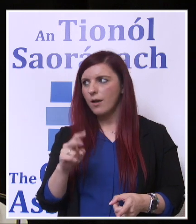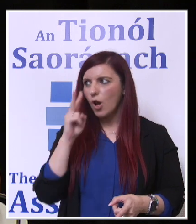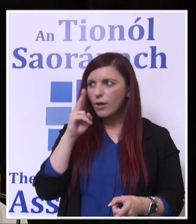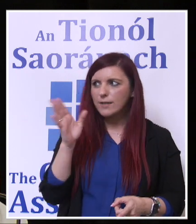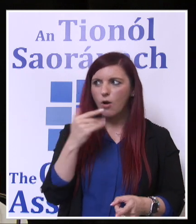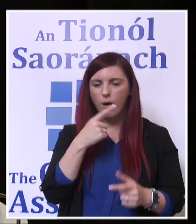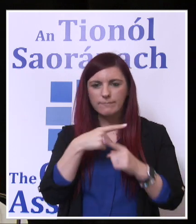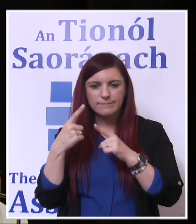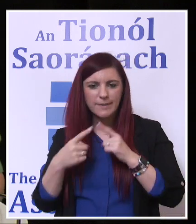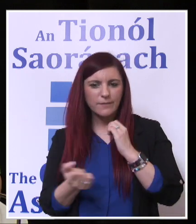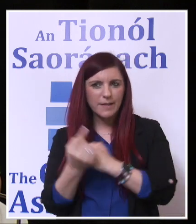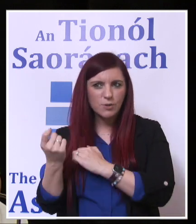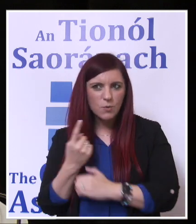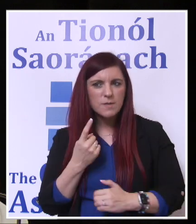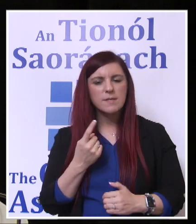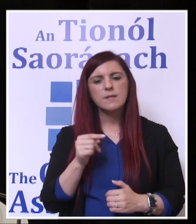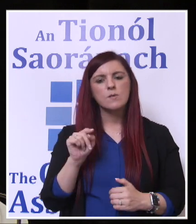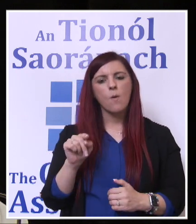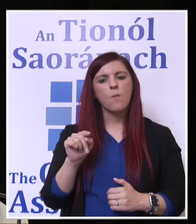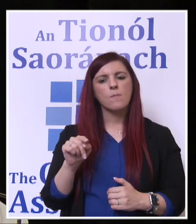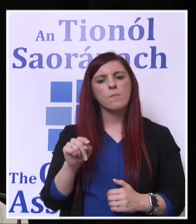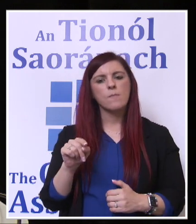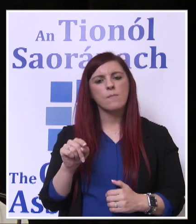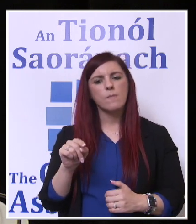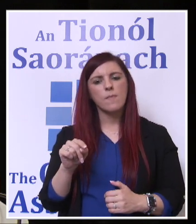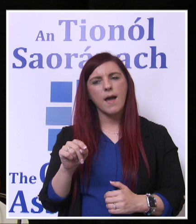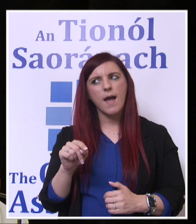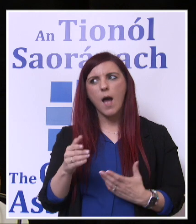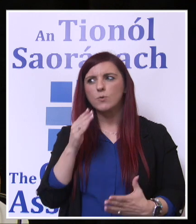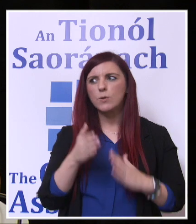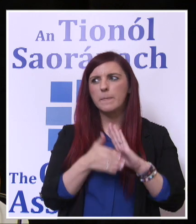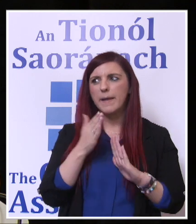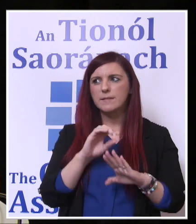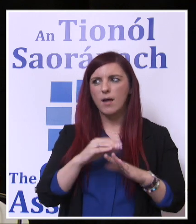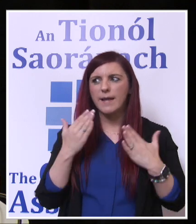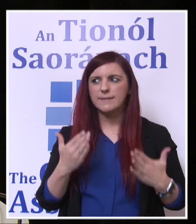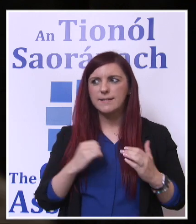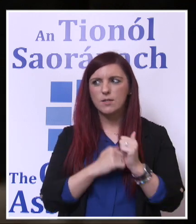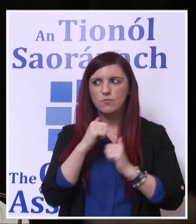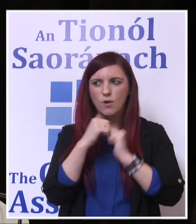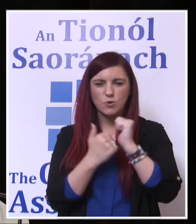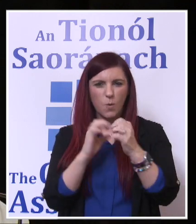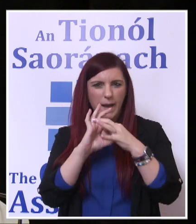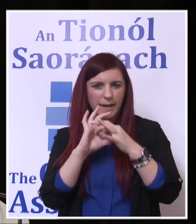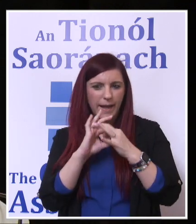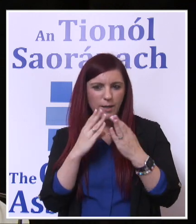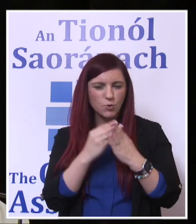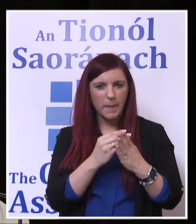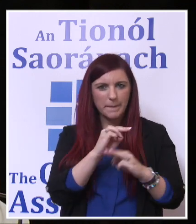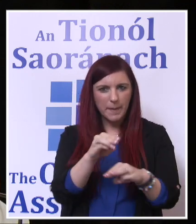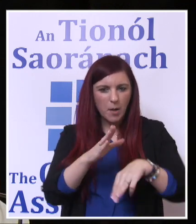issues, did you build on existing structures to engage the citizens more, or how do